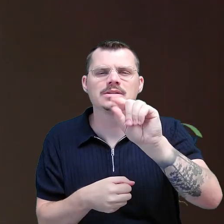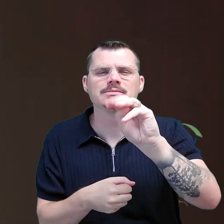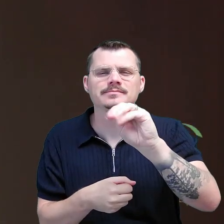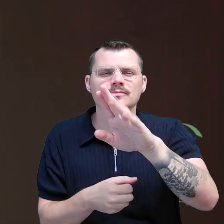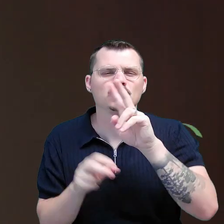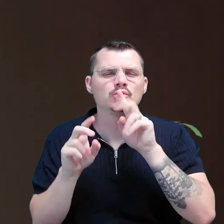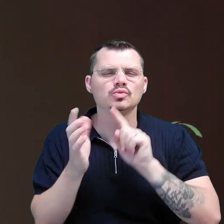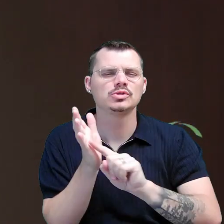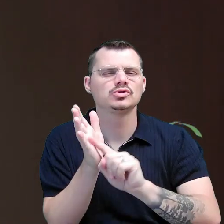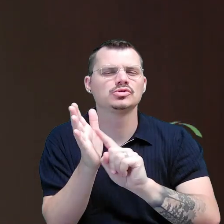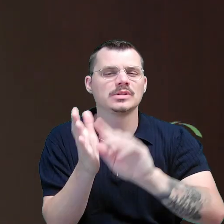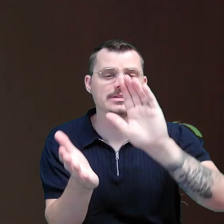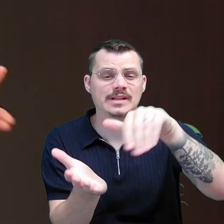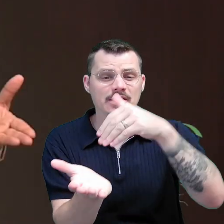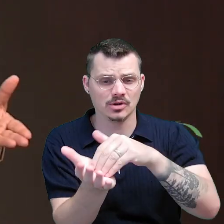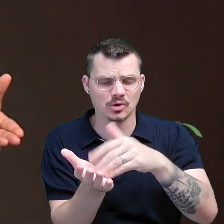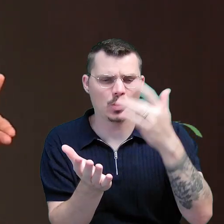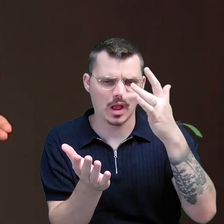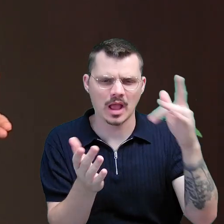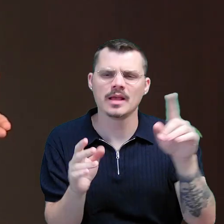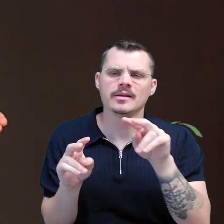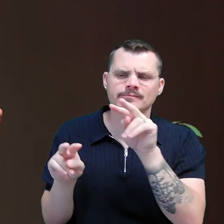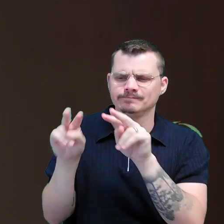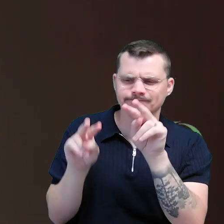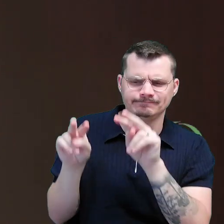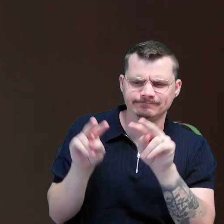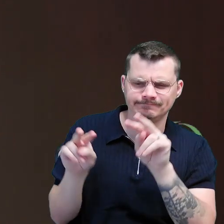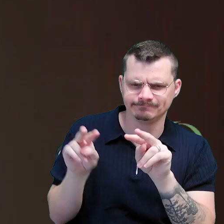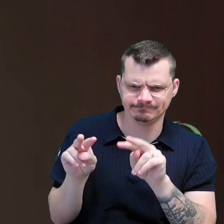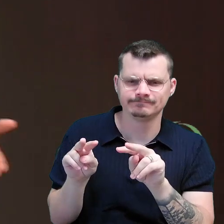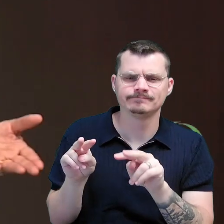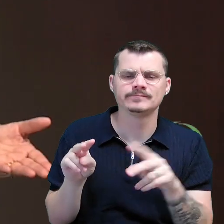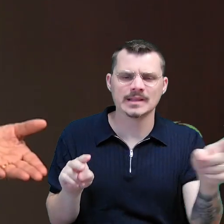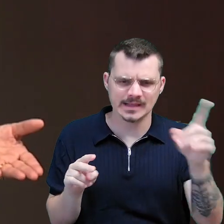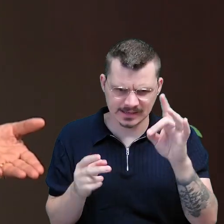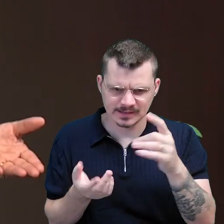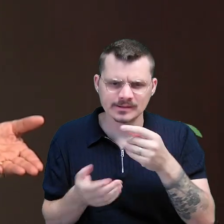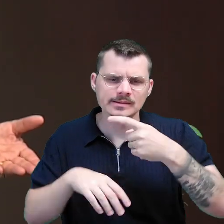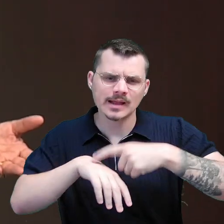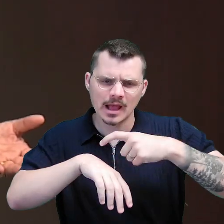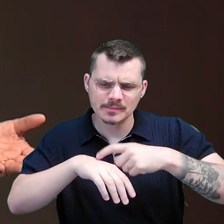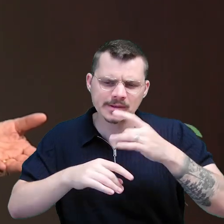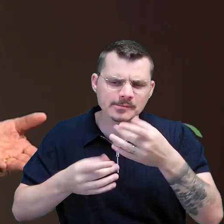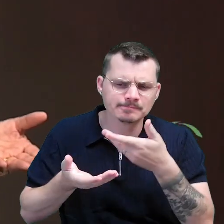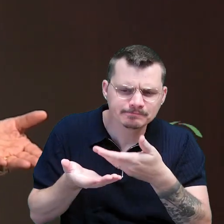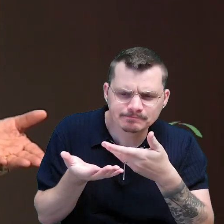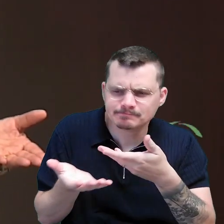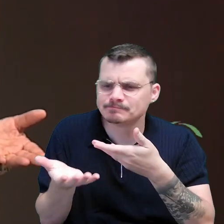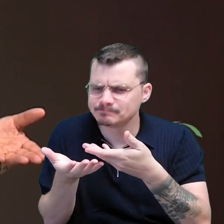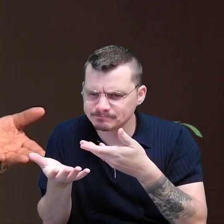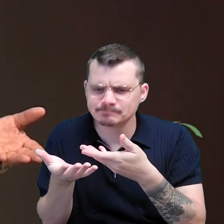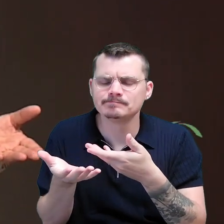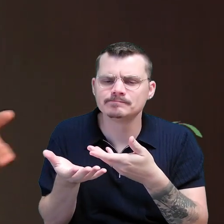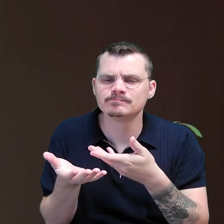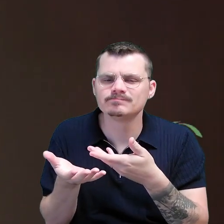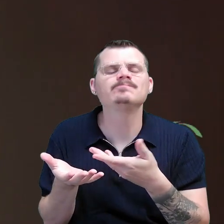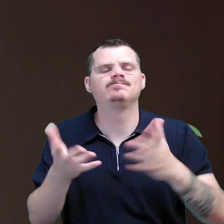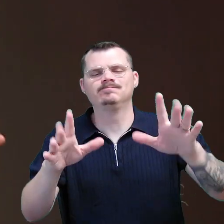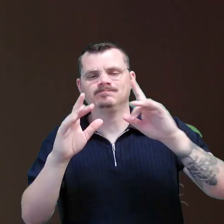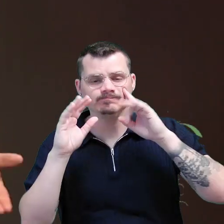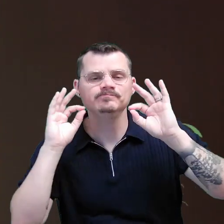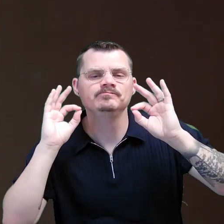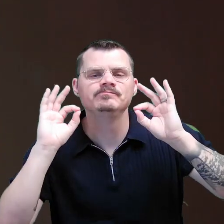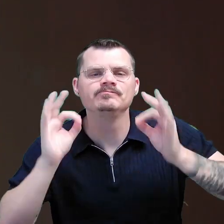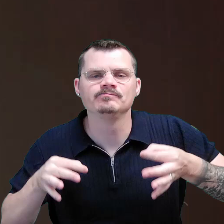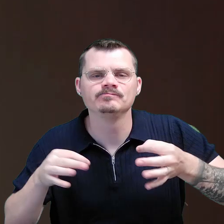center to be evaluated. They spent a little time with David and proclaimed